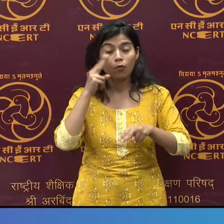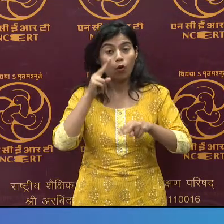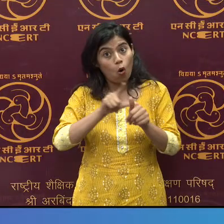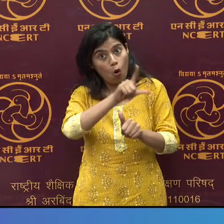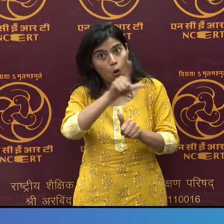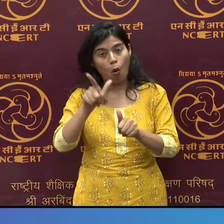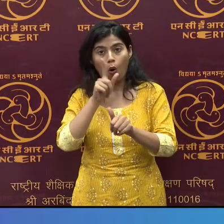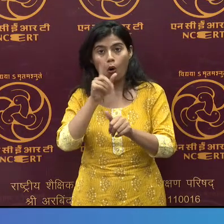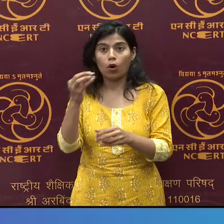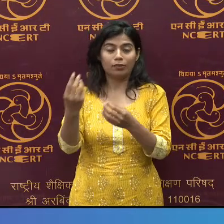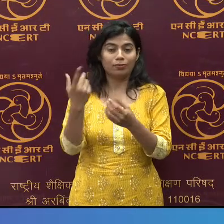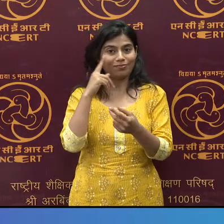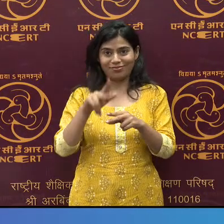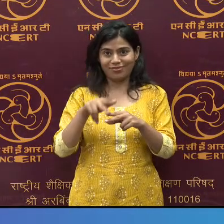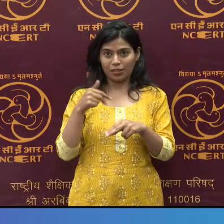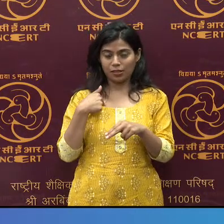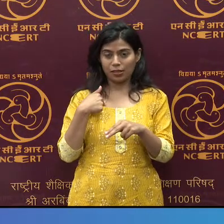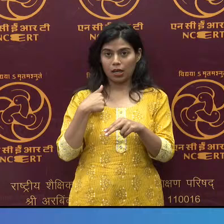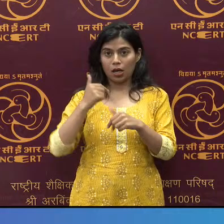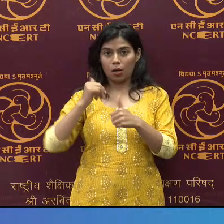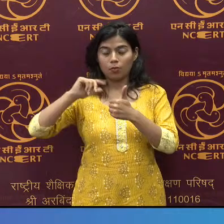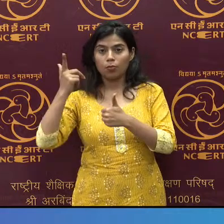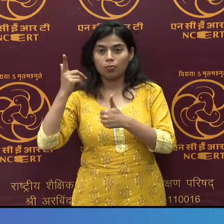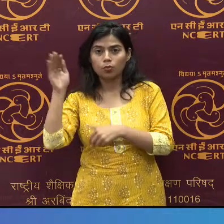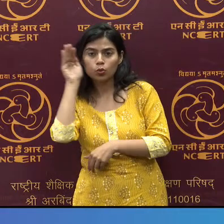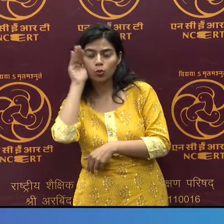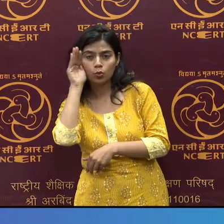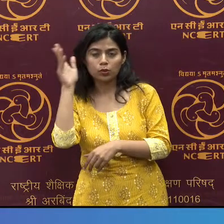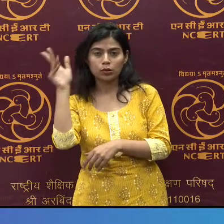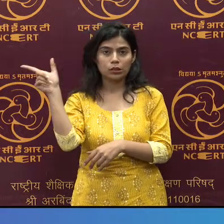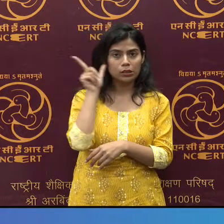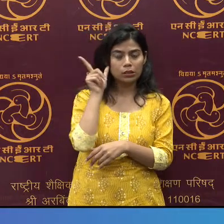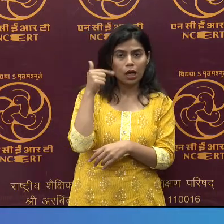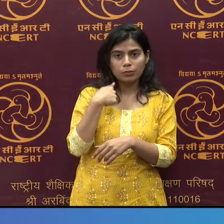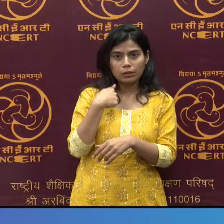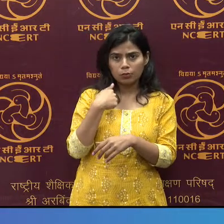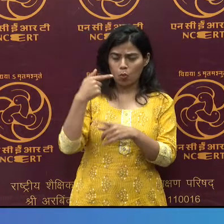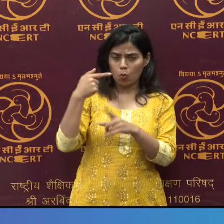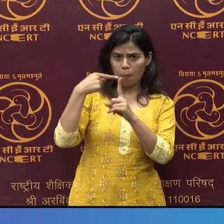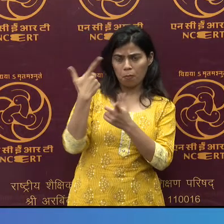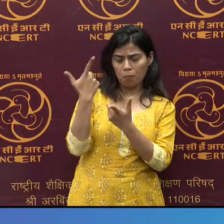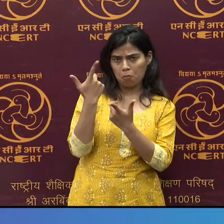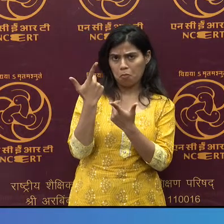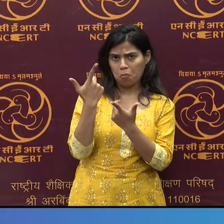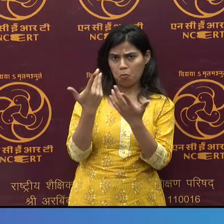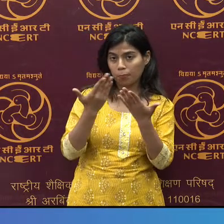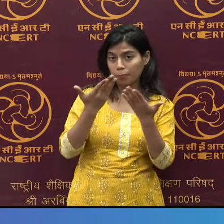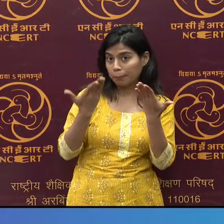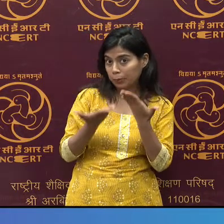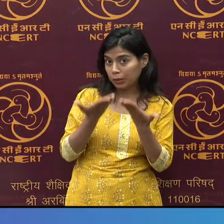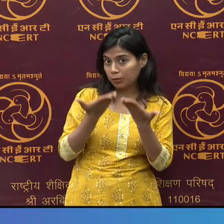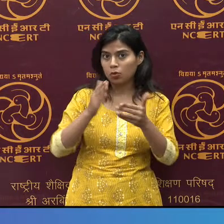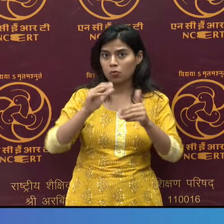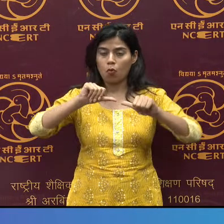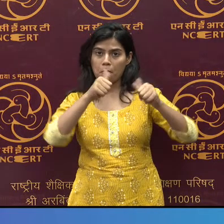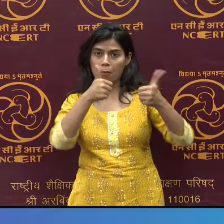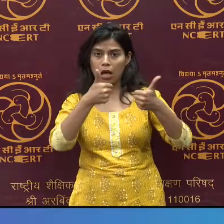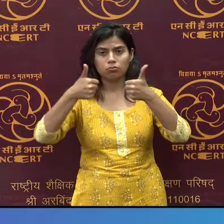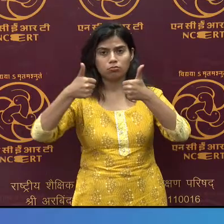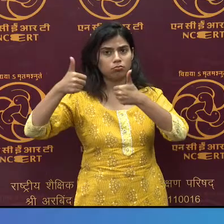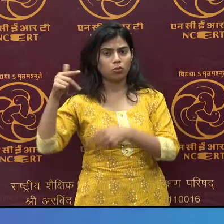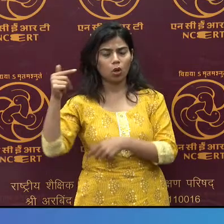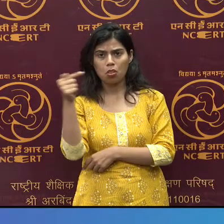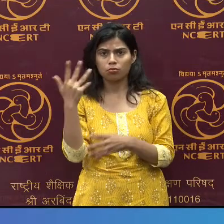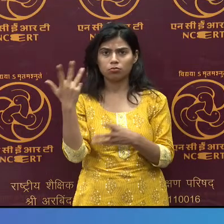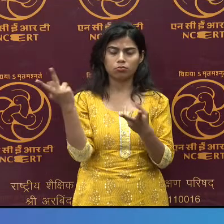So, reading a lot will help you develop those reflection thinking skills also, that you can decide or